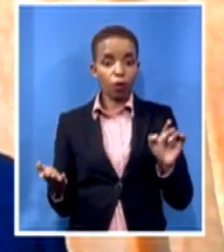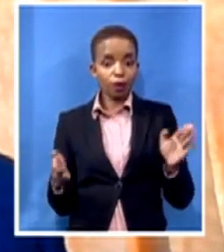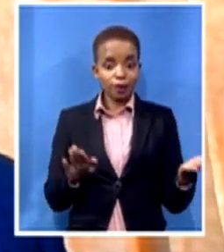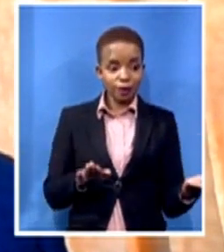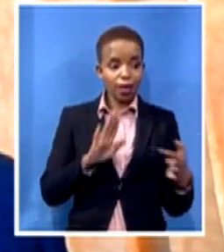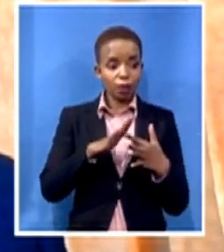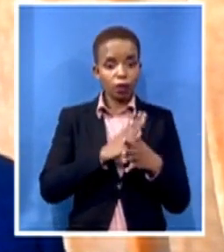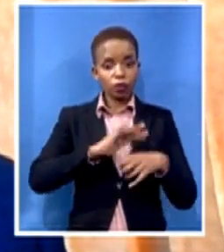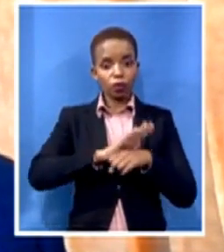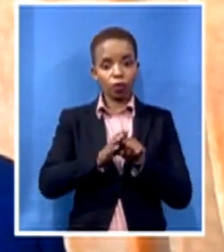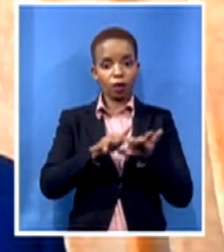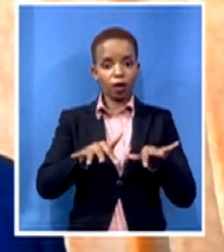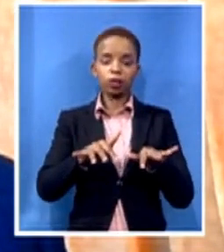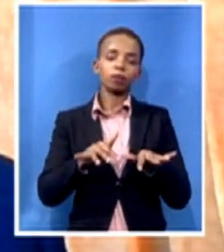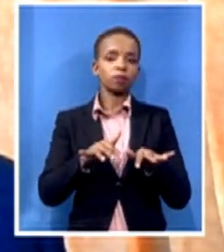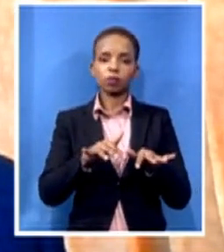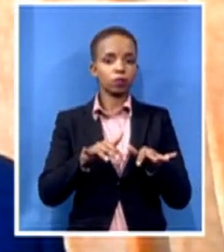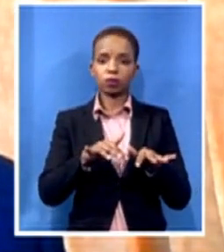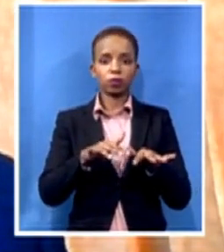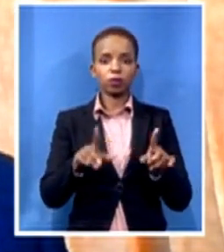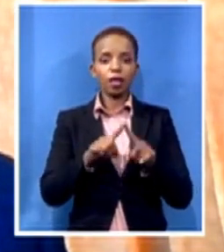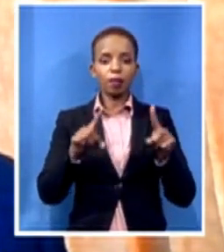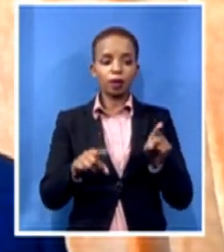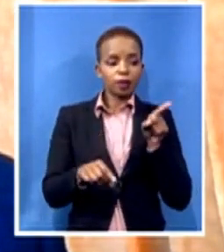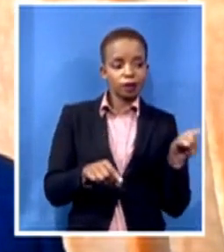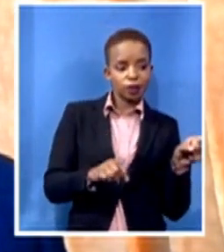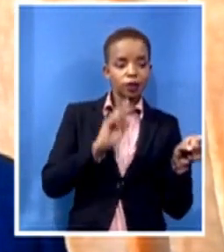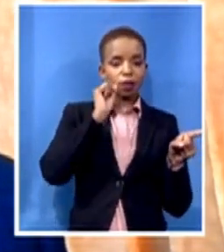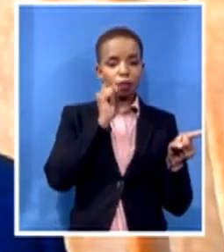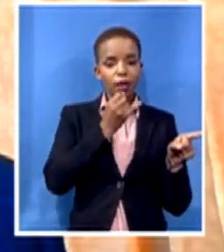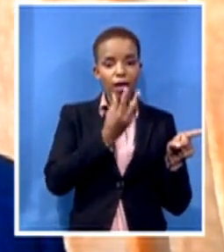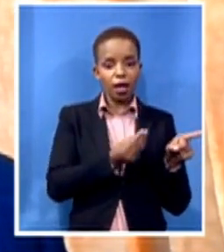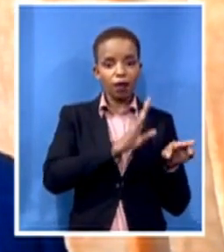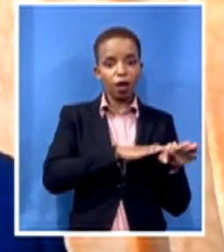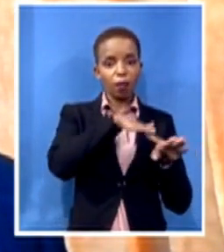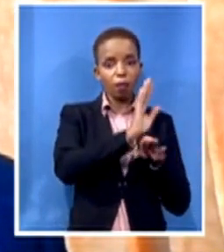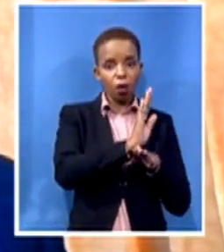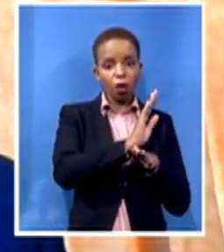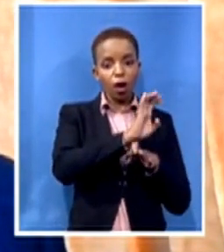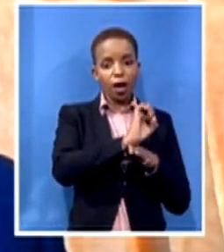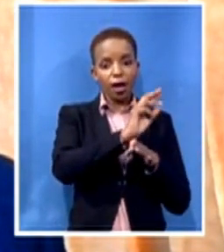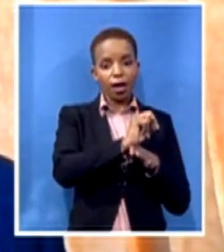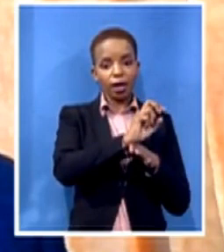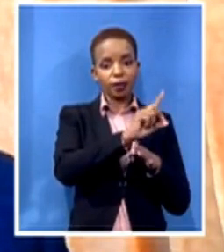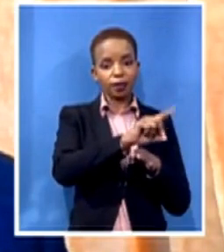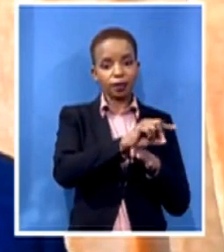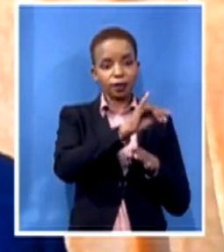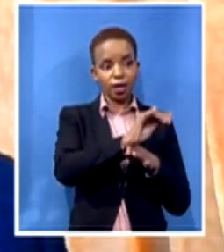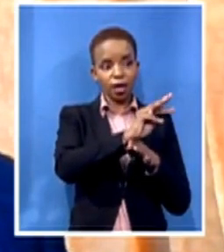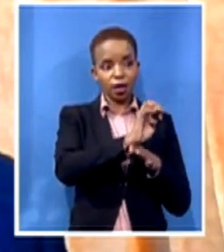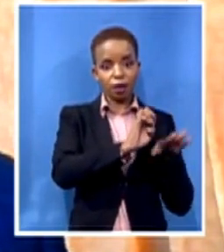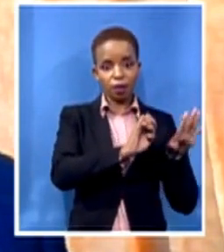had more concentration of ACE2 enzyme, which acts as a receptor to facilitate the entry